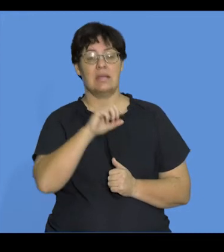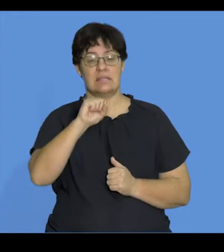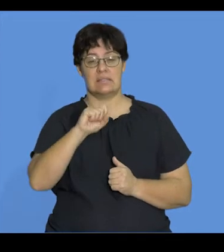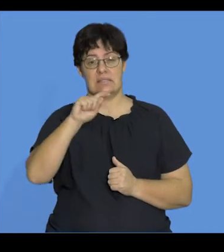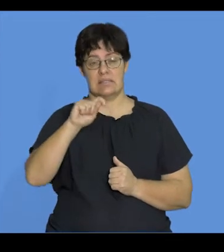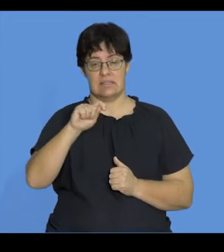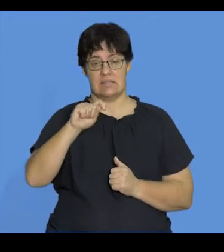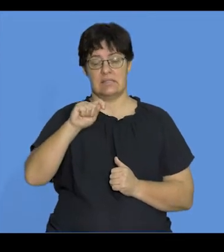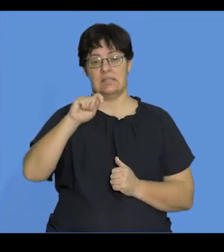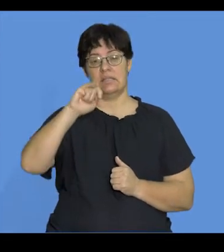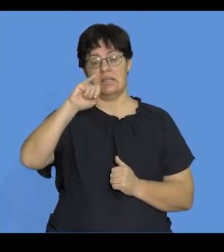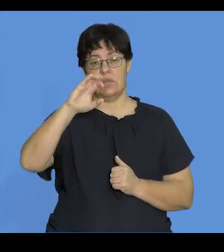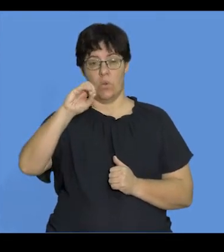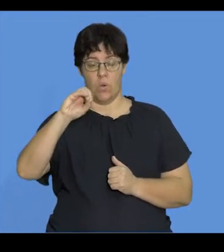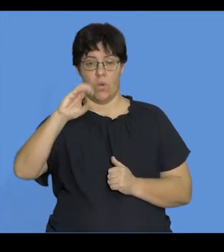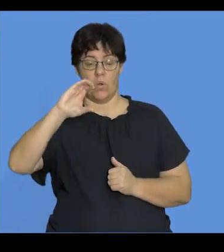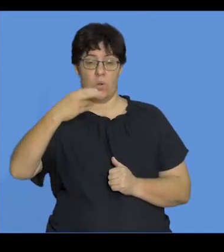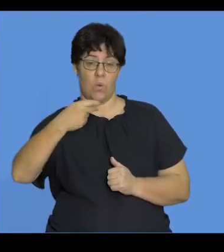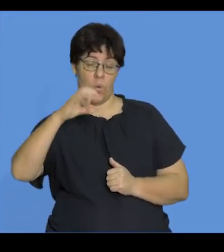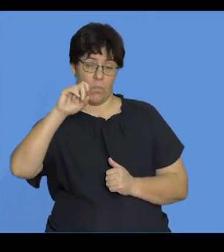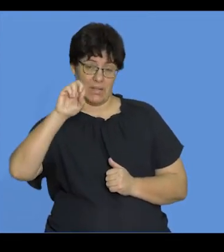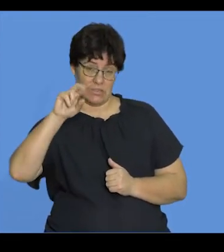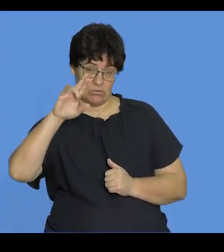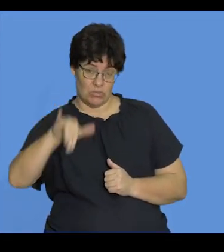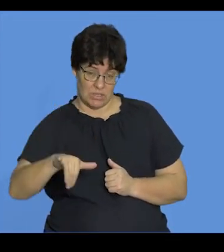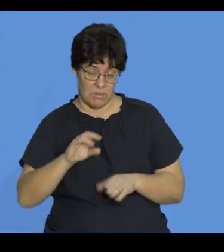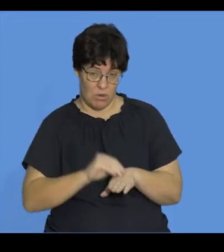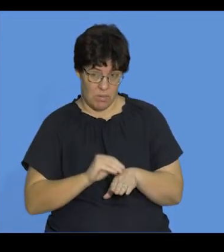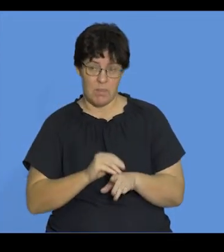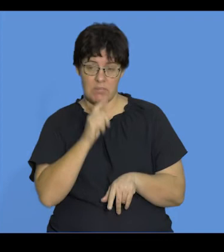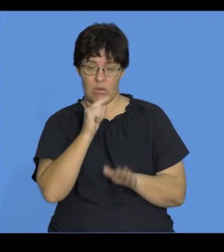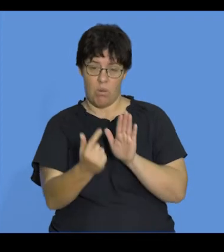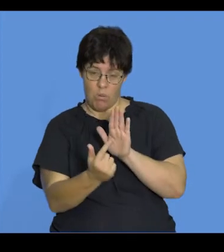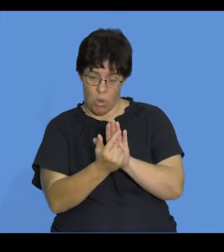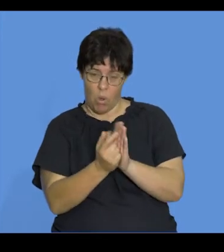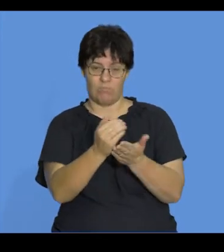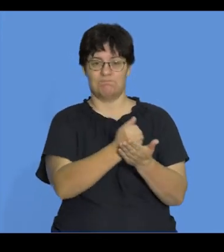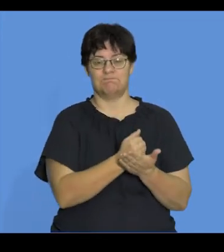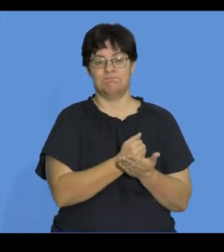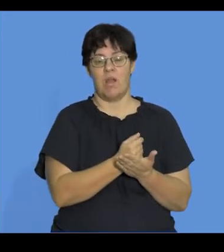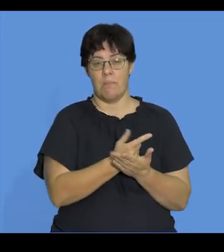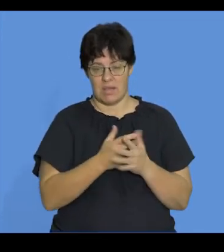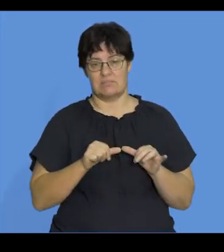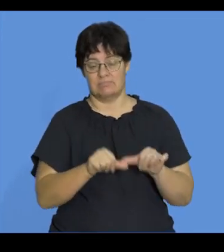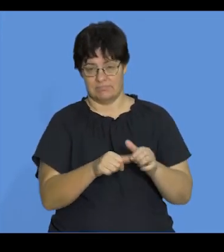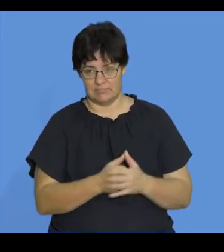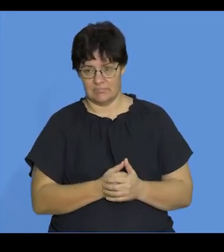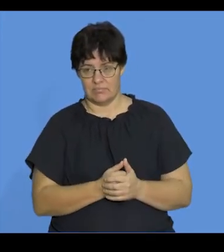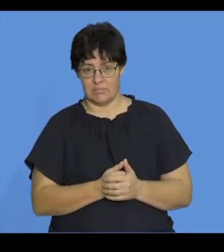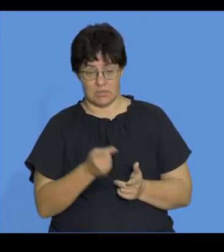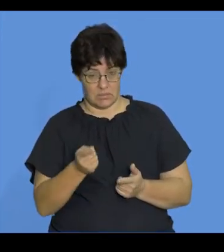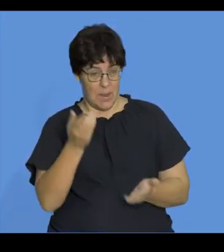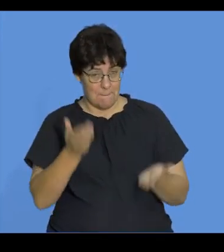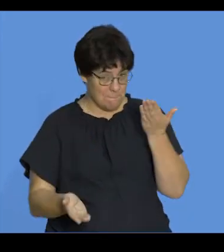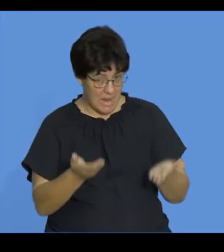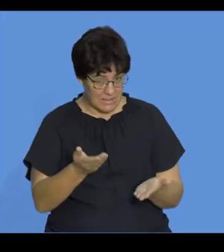the law of conservation of mass must actually be applied. Now, let's ask ourselves the question, is the equation of reaction